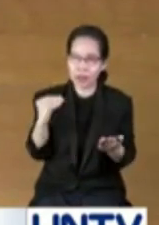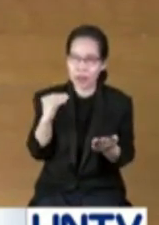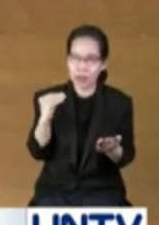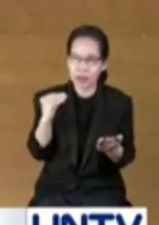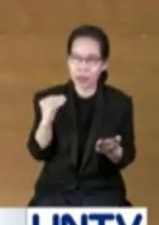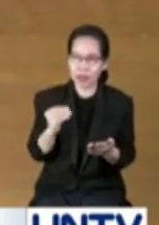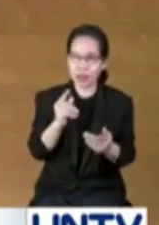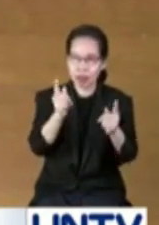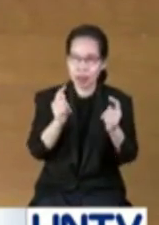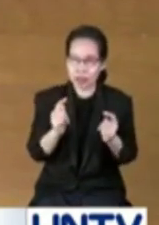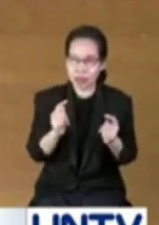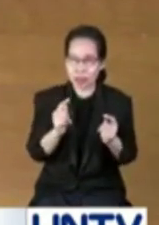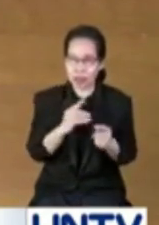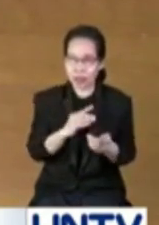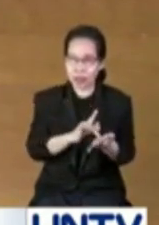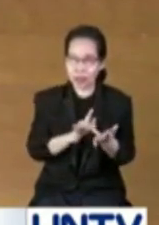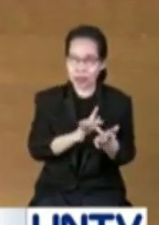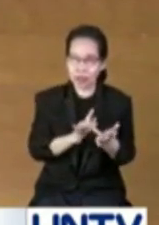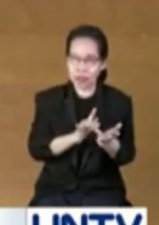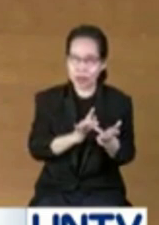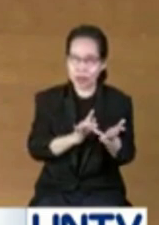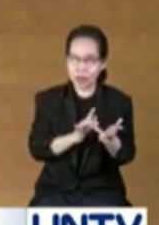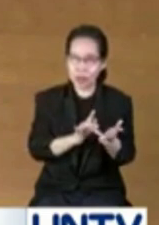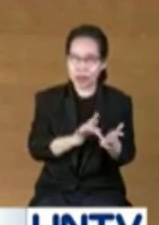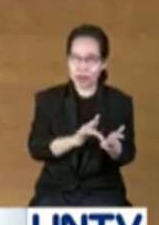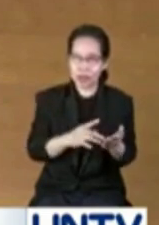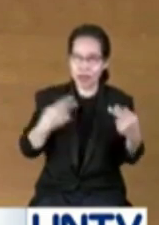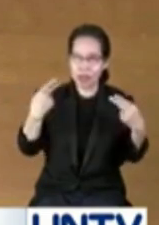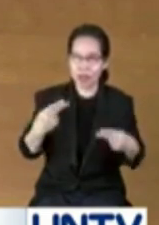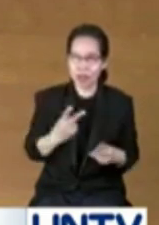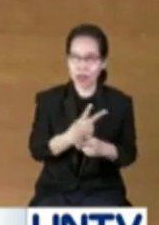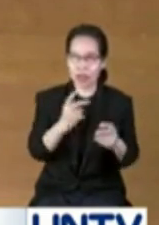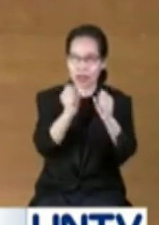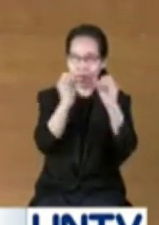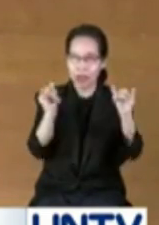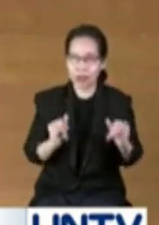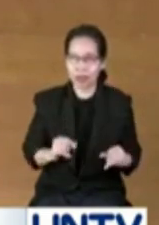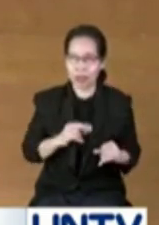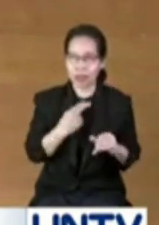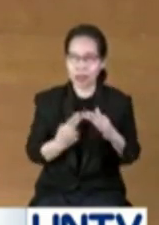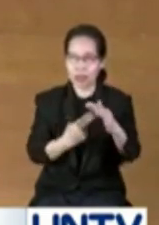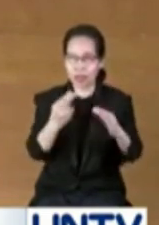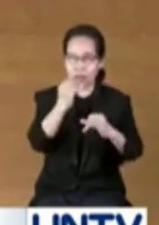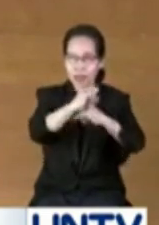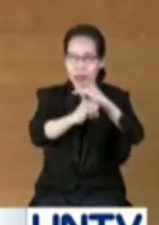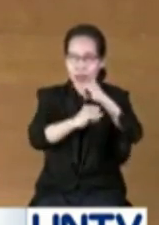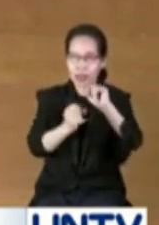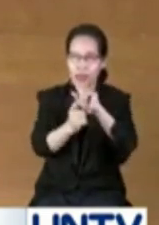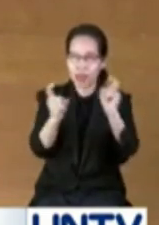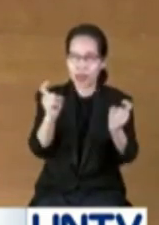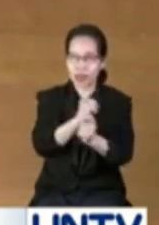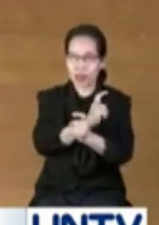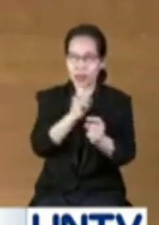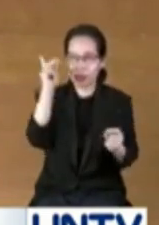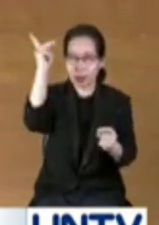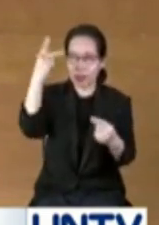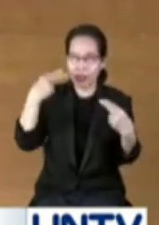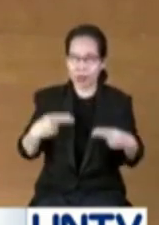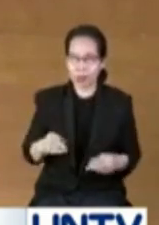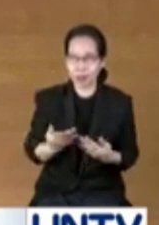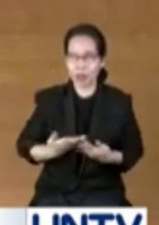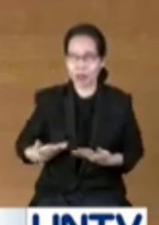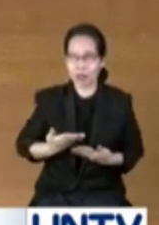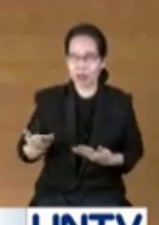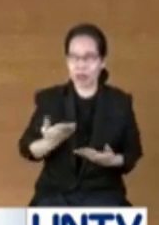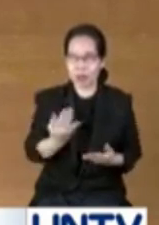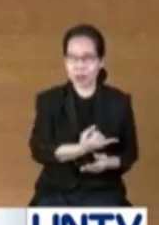and medications. Our healthcare system is undergoing structural changes. Public health facilities are being increased, both in